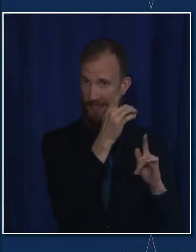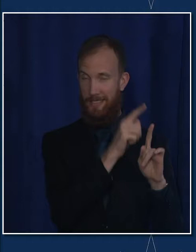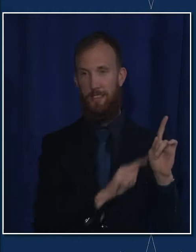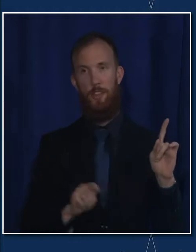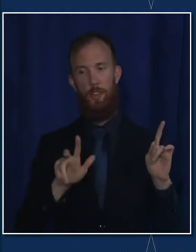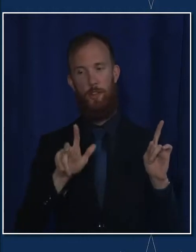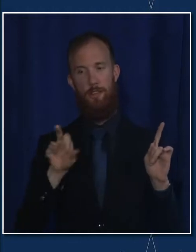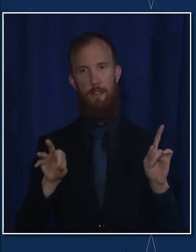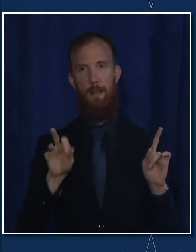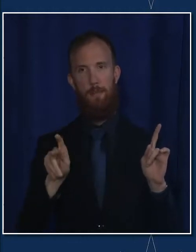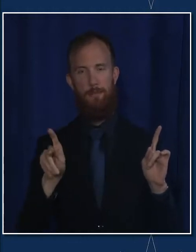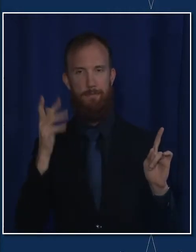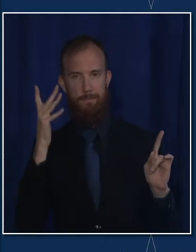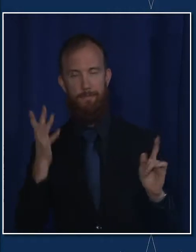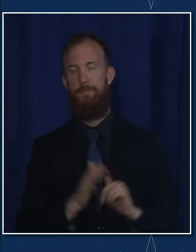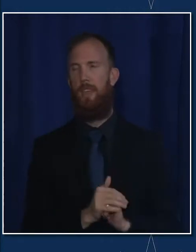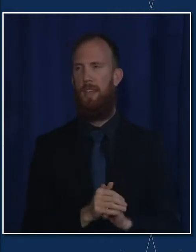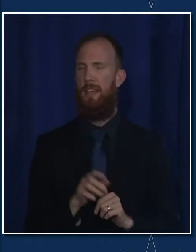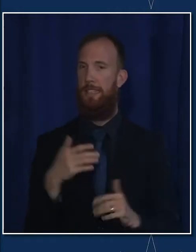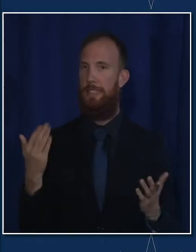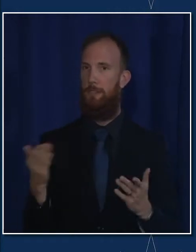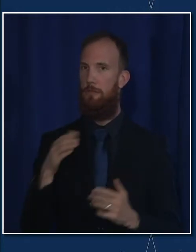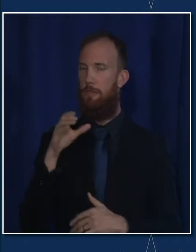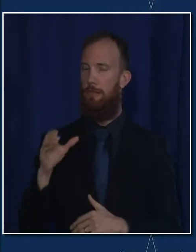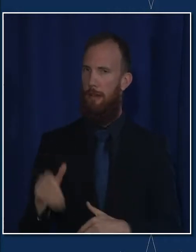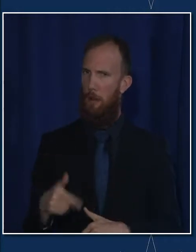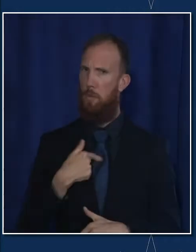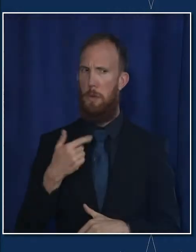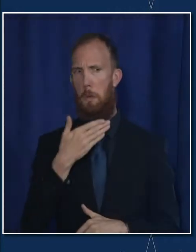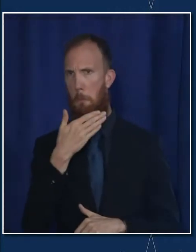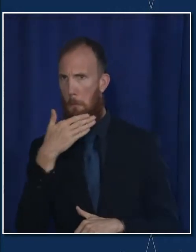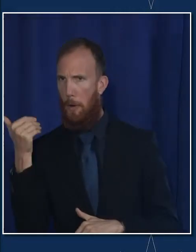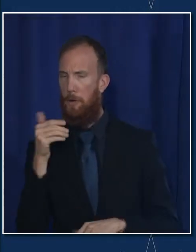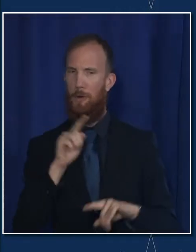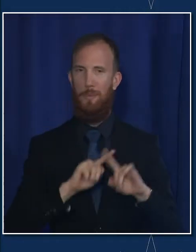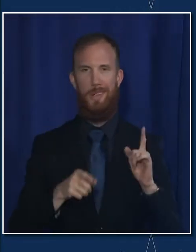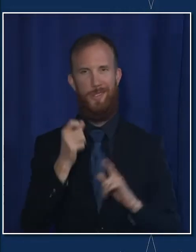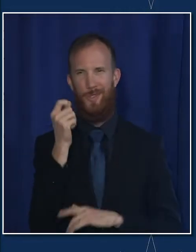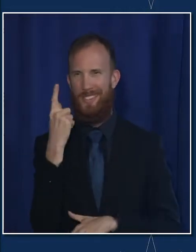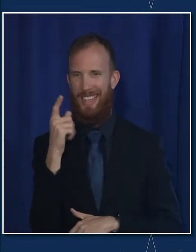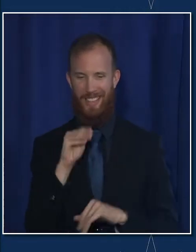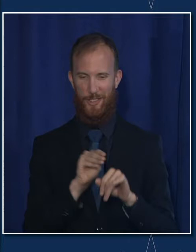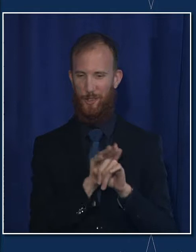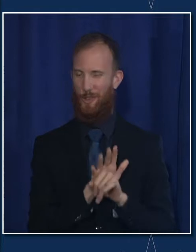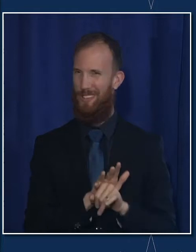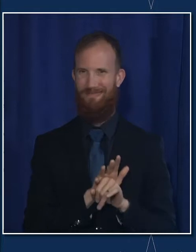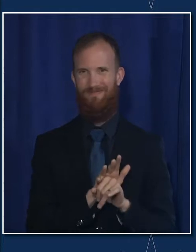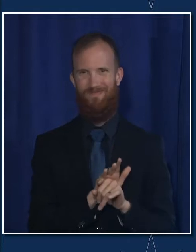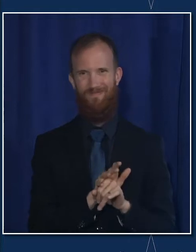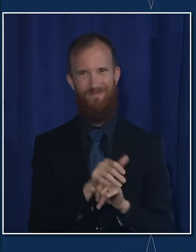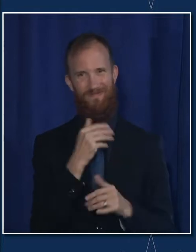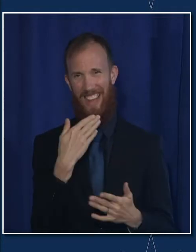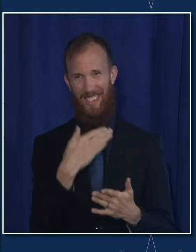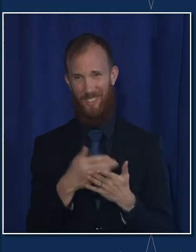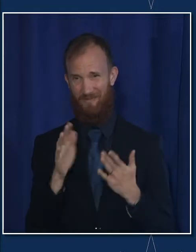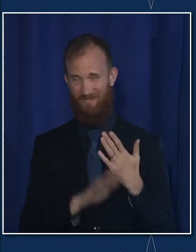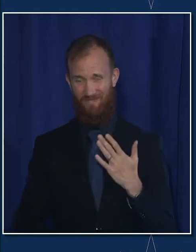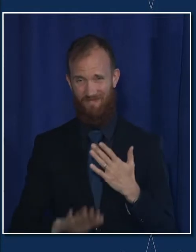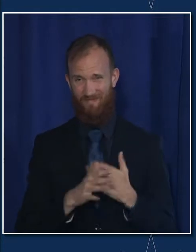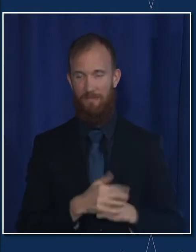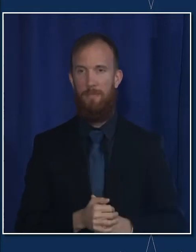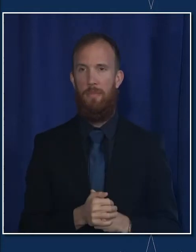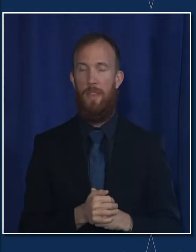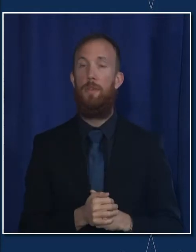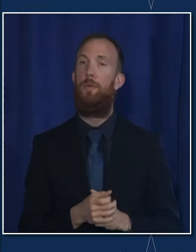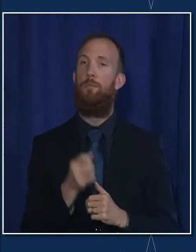in Chicago, but nevertheless, the news remains not good from a COVID perspective at the national level. In that